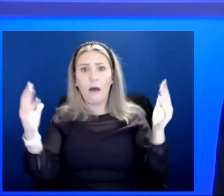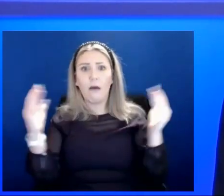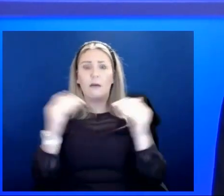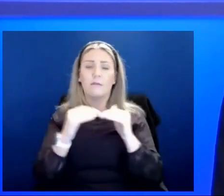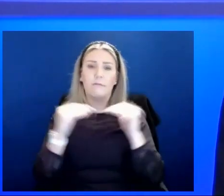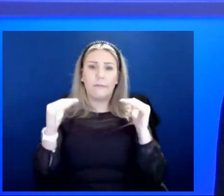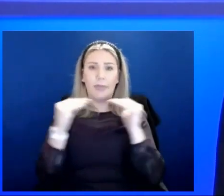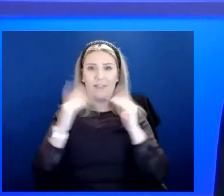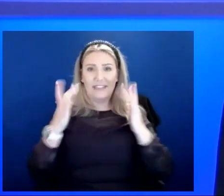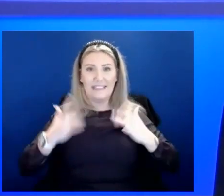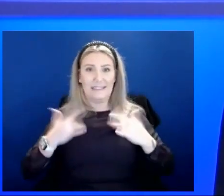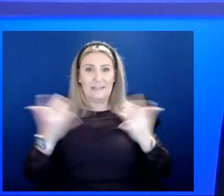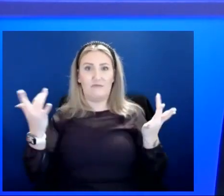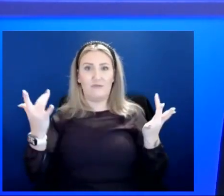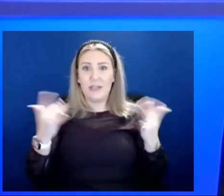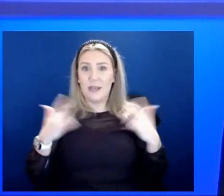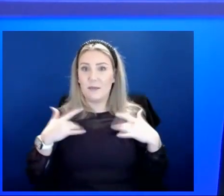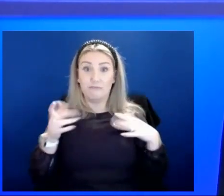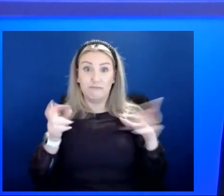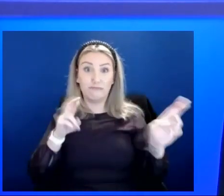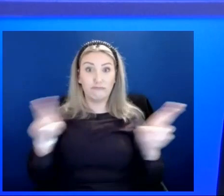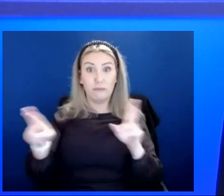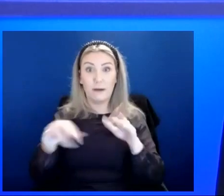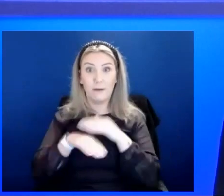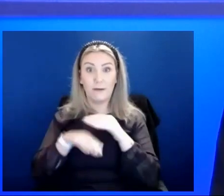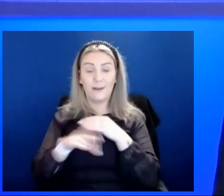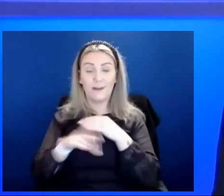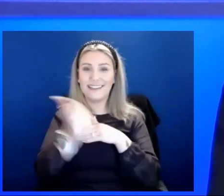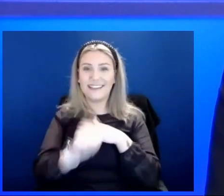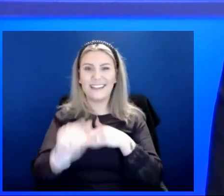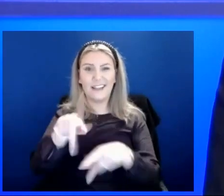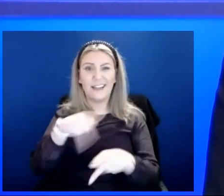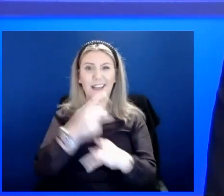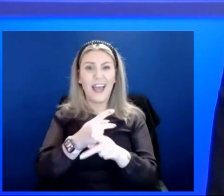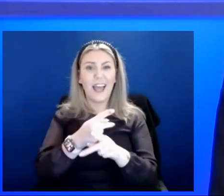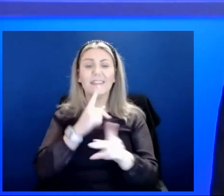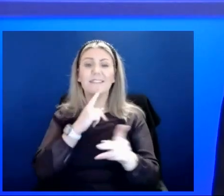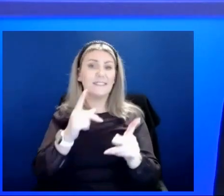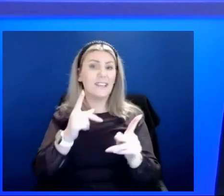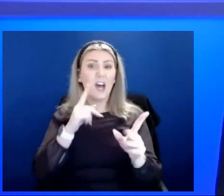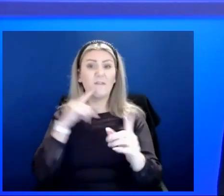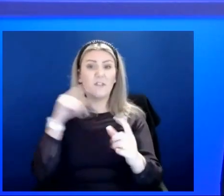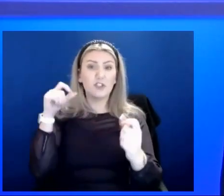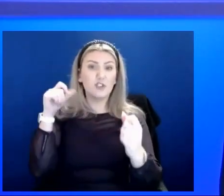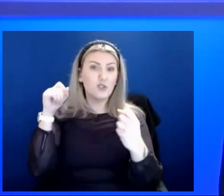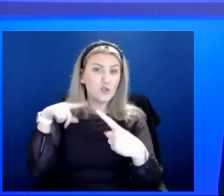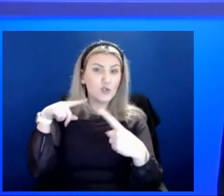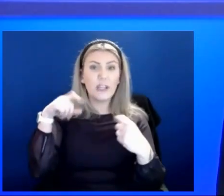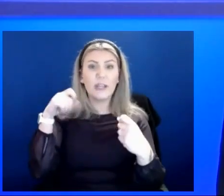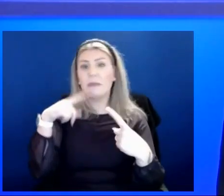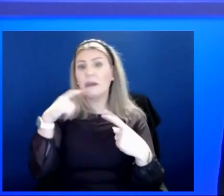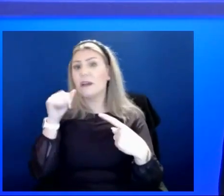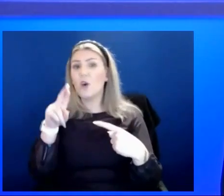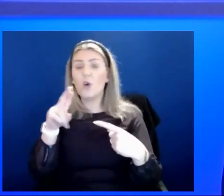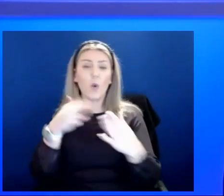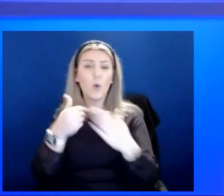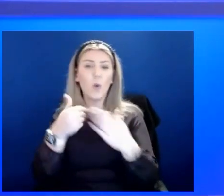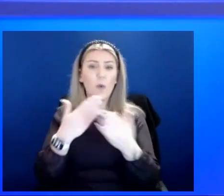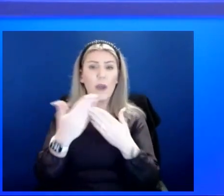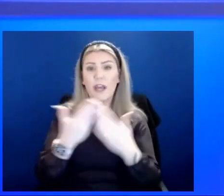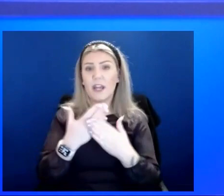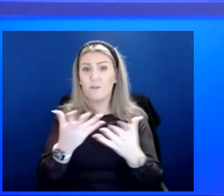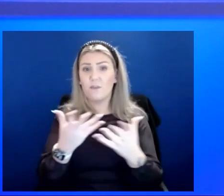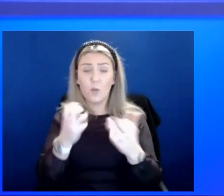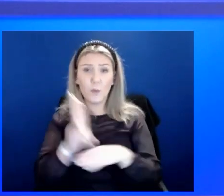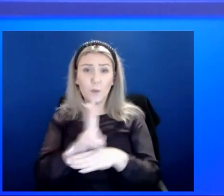entertainment that's readily accessible through any number of streaming outlets and whatever else that you want to use. And in fact, a lot of